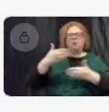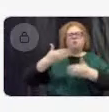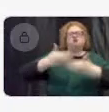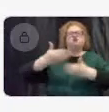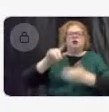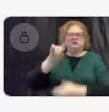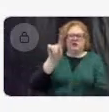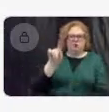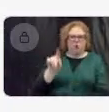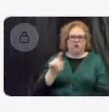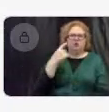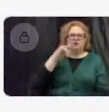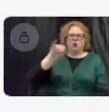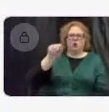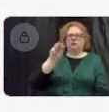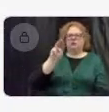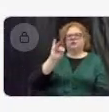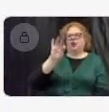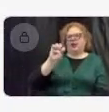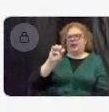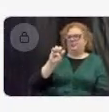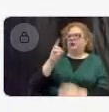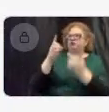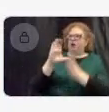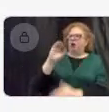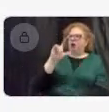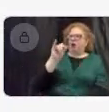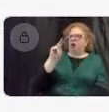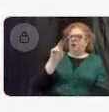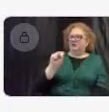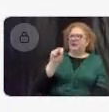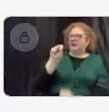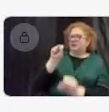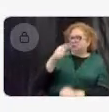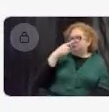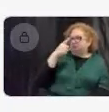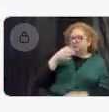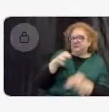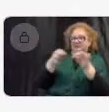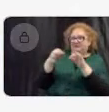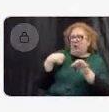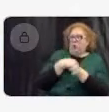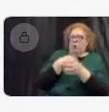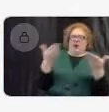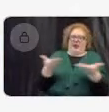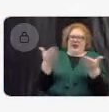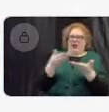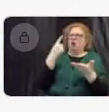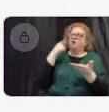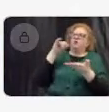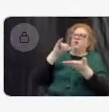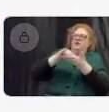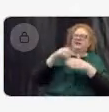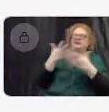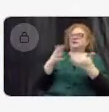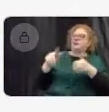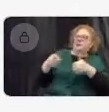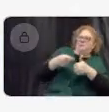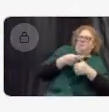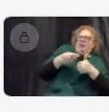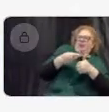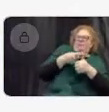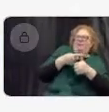Director Collins. Could you explain a little bit to me on the process? We're here for a preliminary plat. And